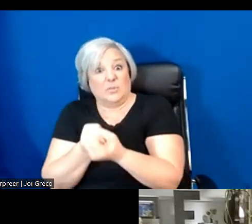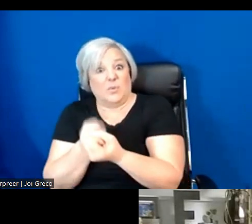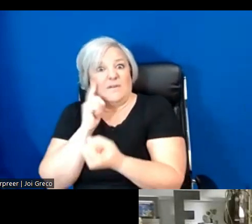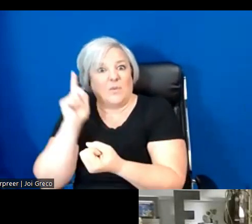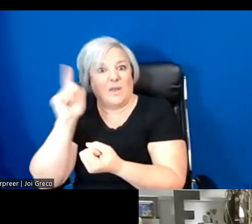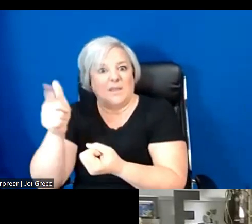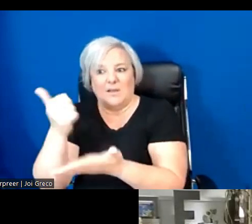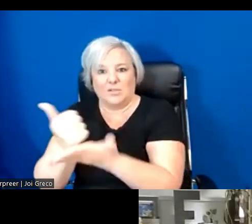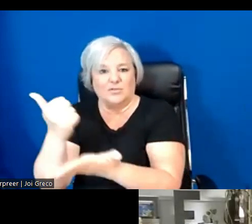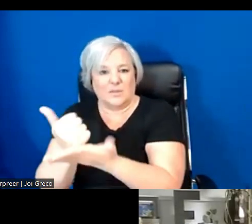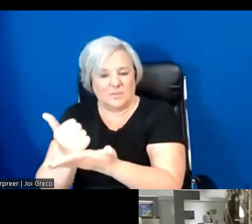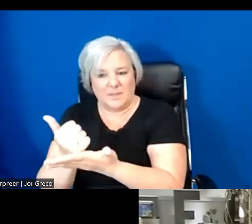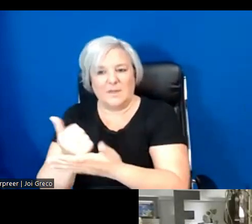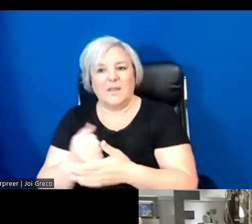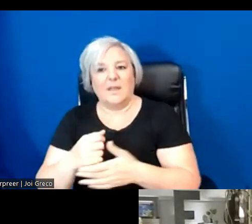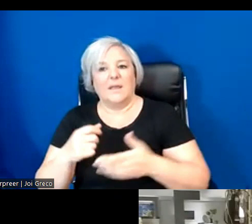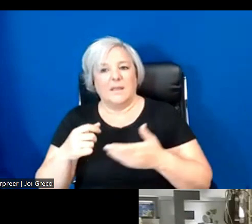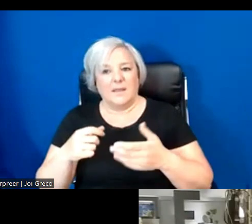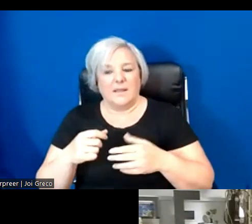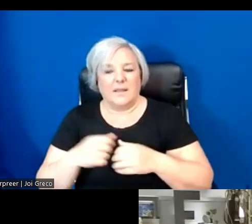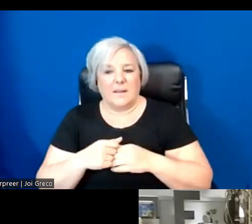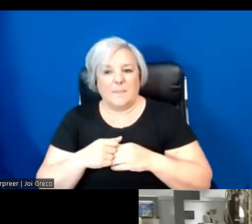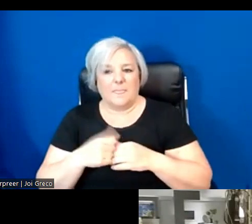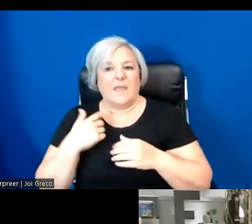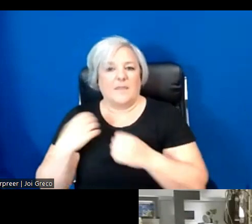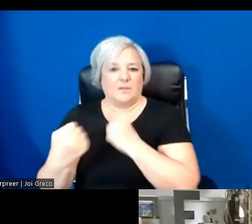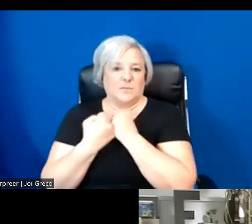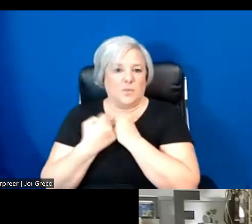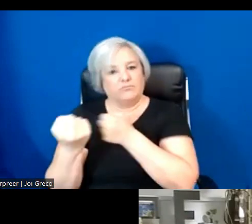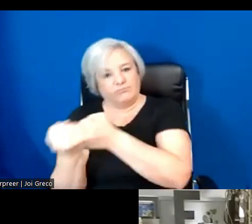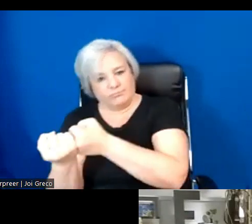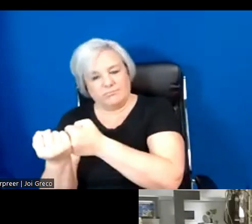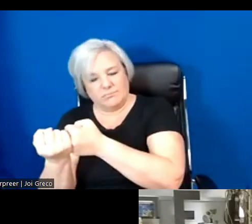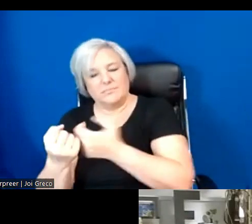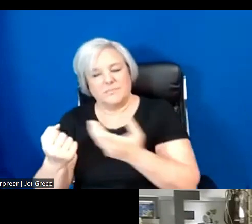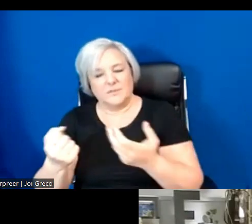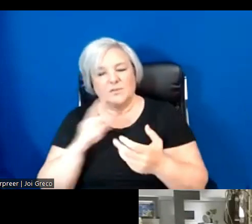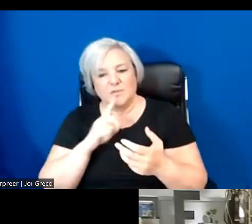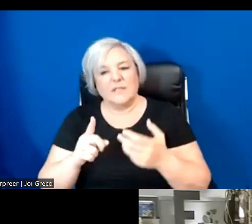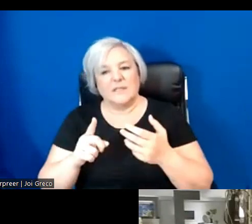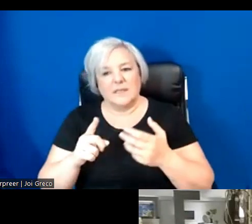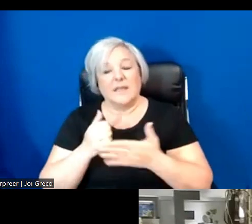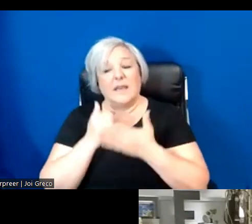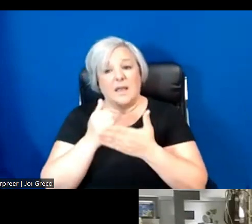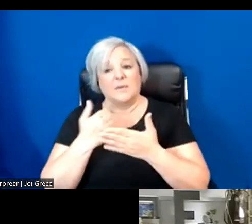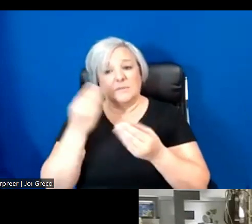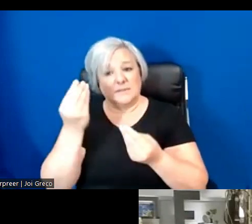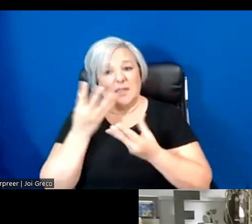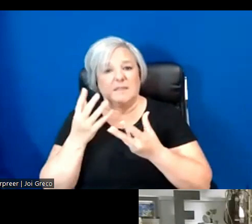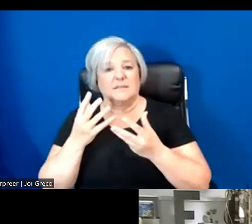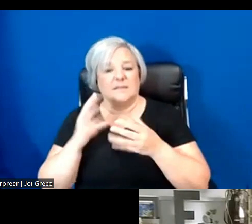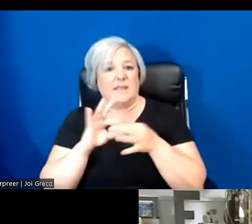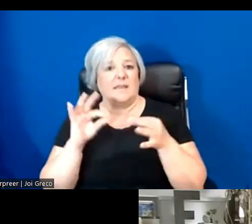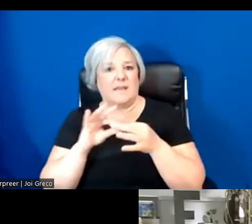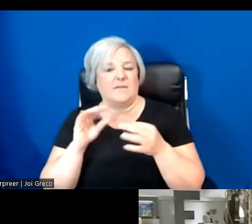doing treatment. And if treatment's doing it well, they're supporting the work of us doing primary prevention. So it really helps tell that narrative if you actually paint the